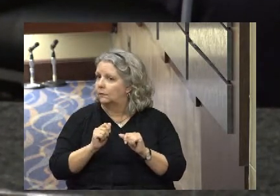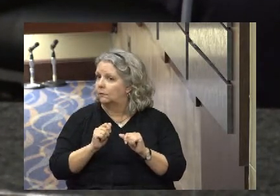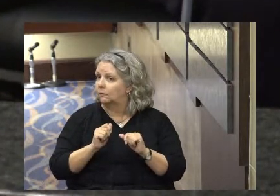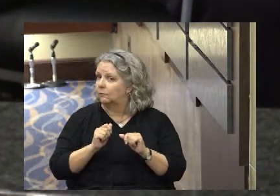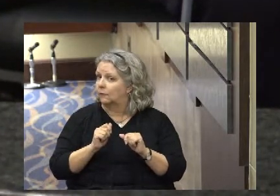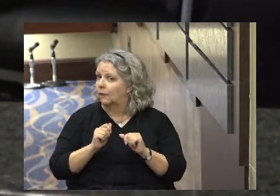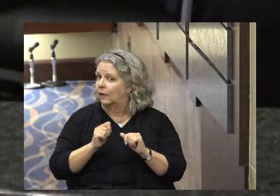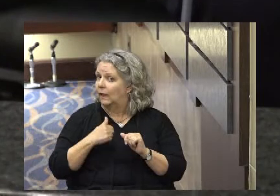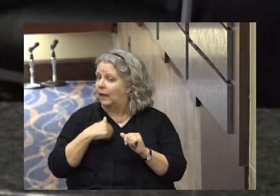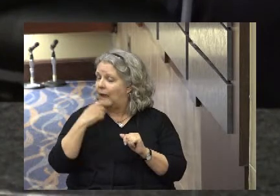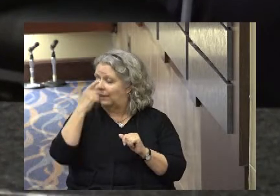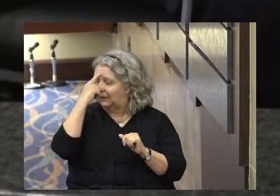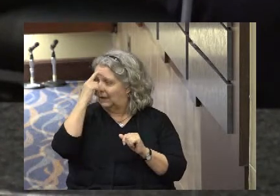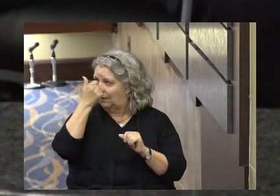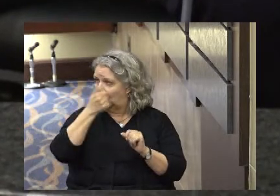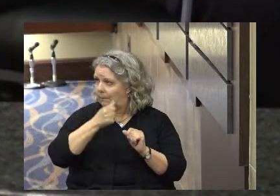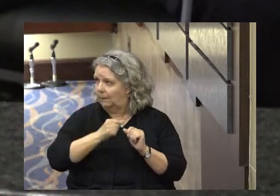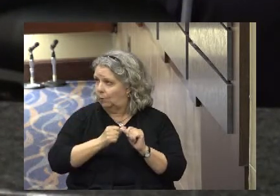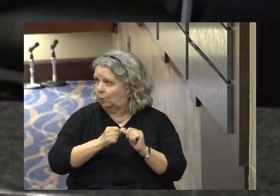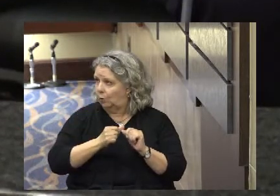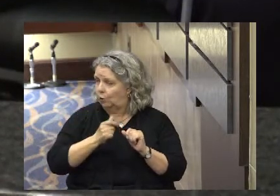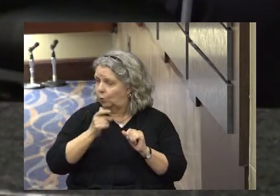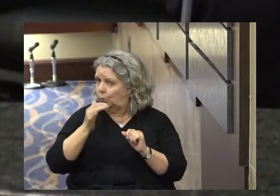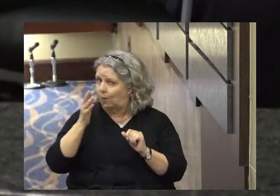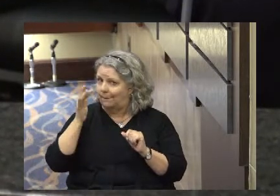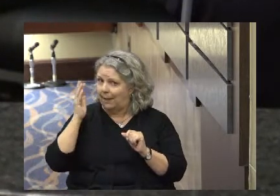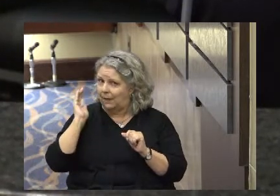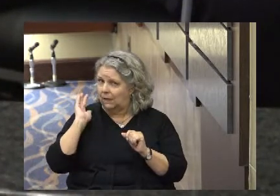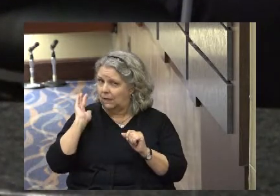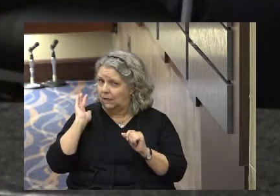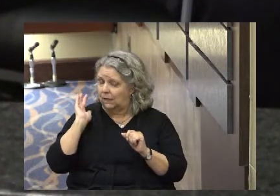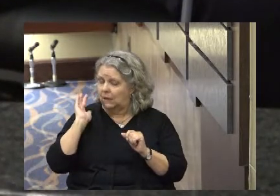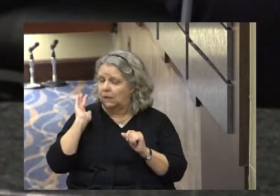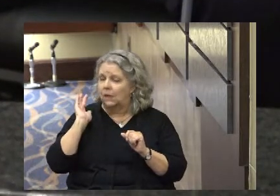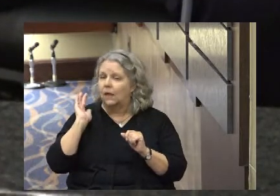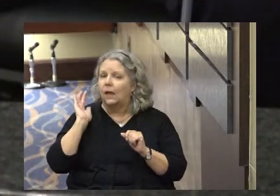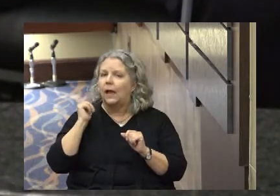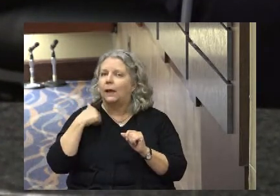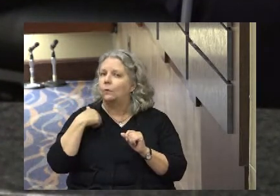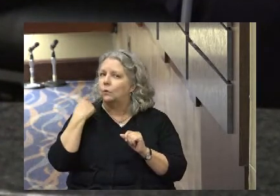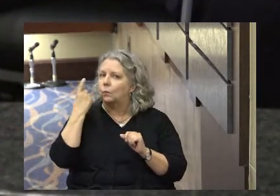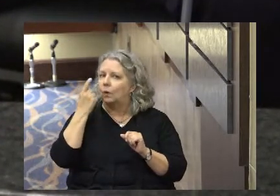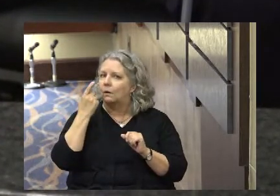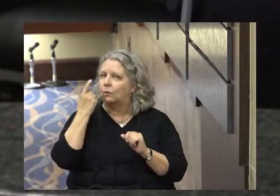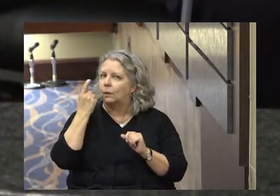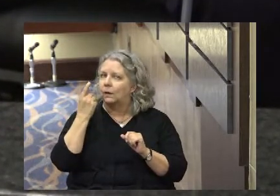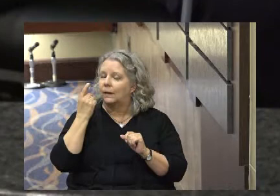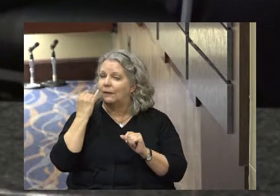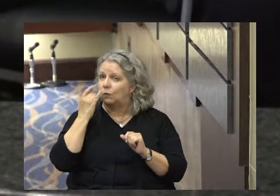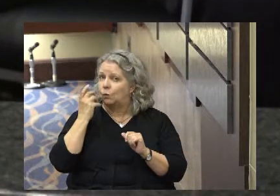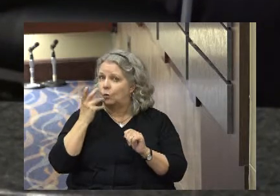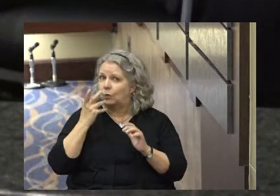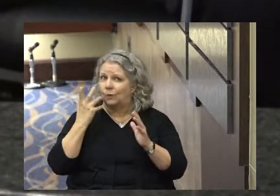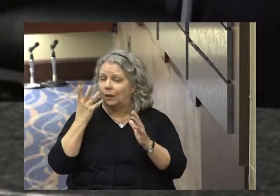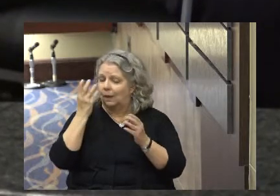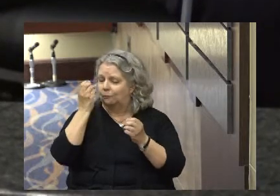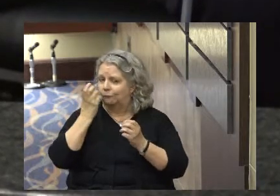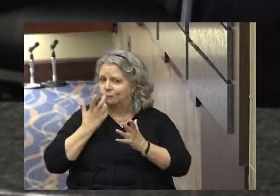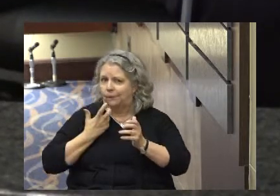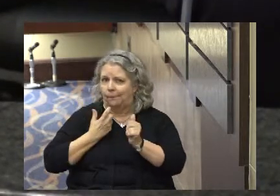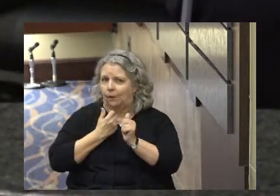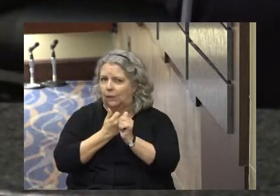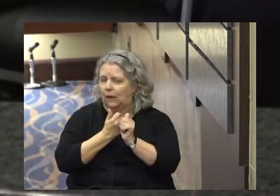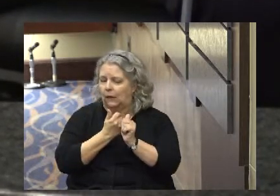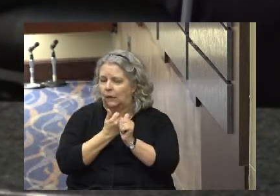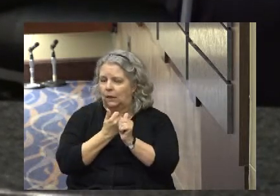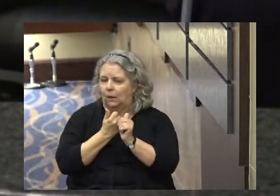I think I remember this way back, and I was just wondering if you could bring me up to date with whatever it is and